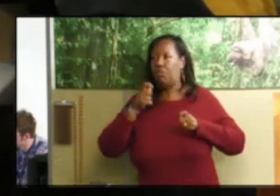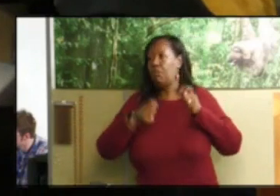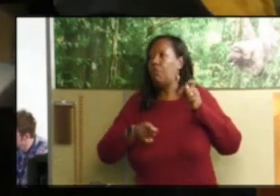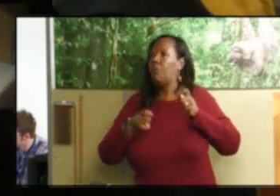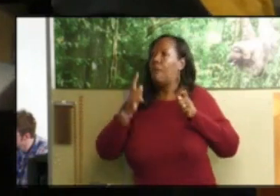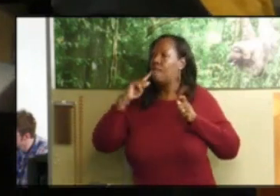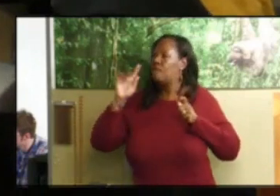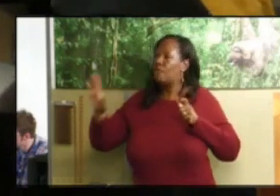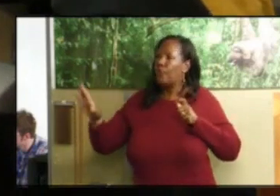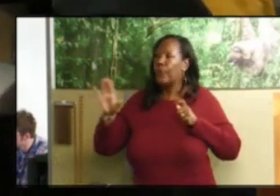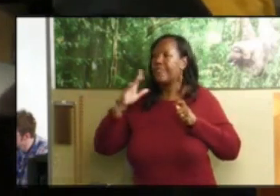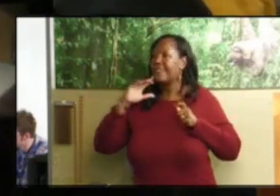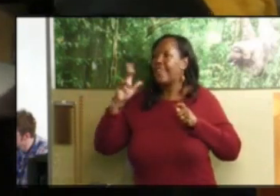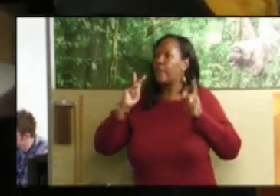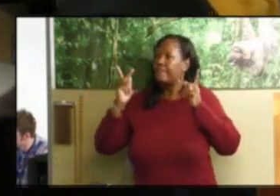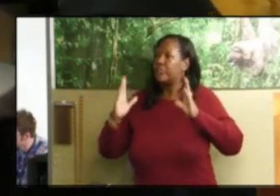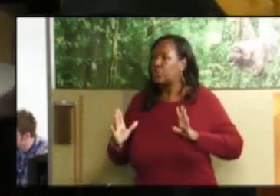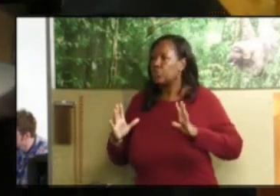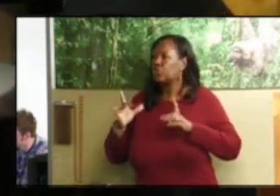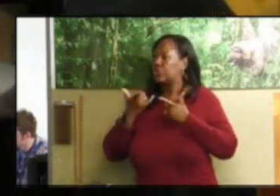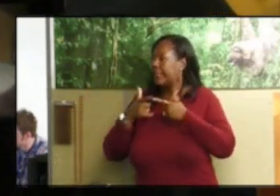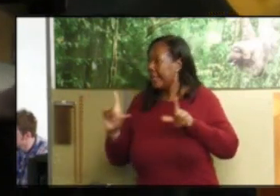customize it for language or content?